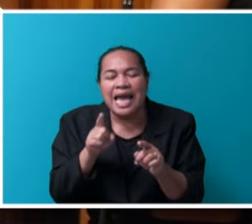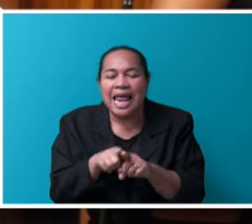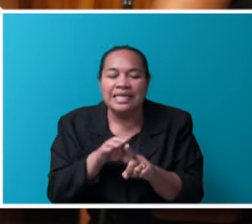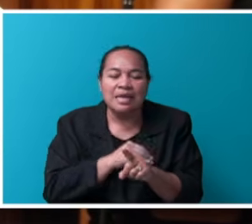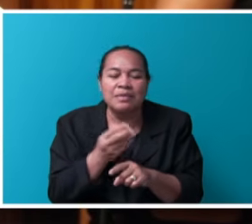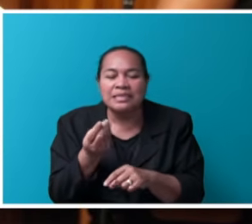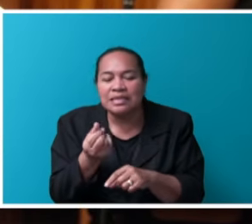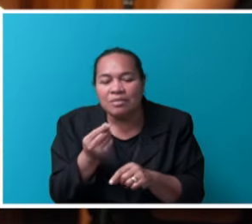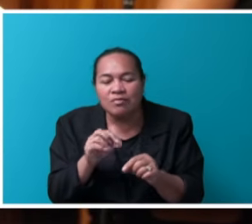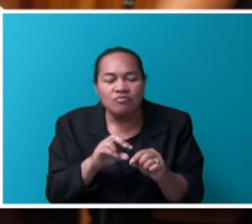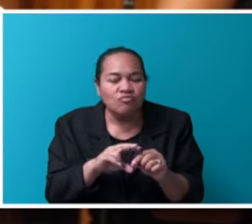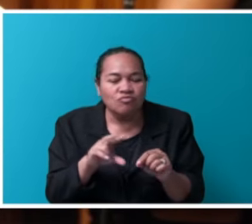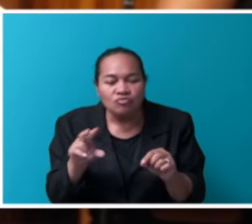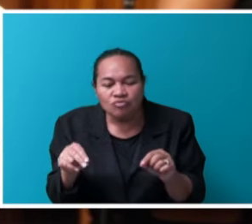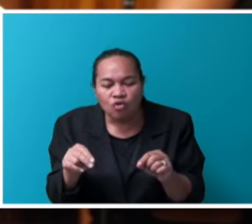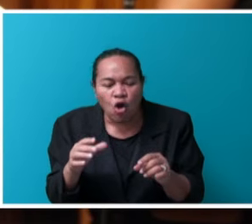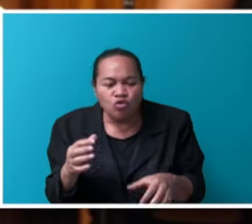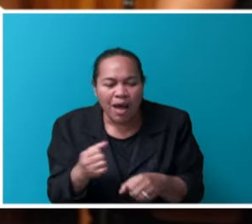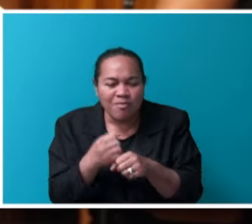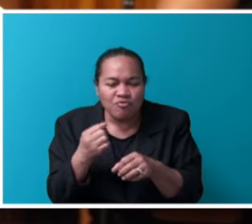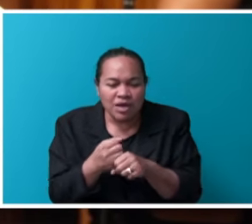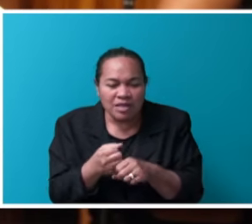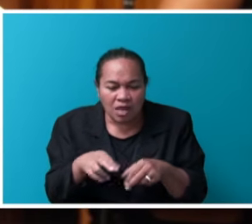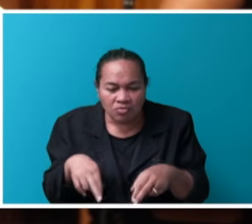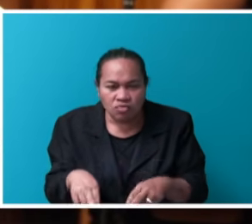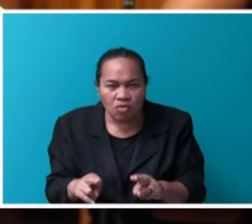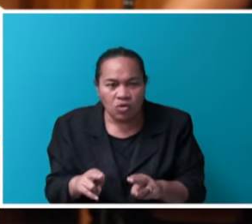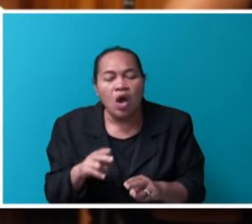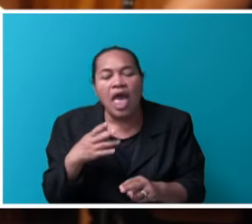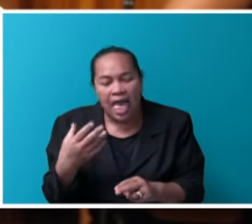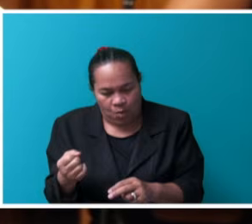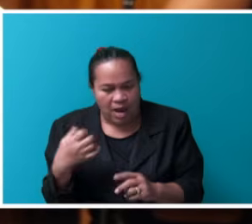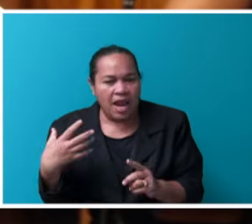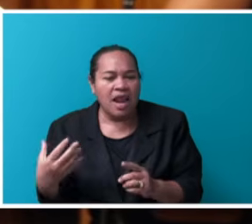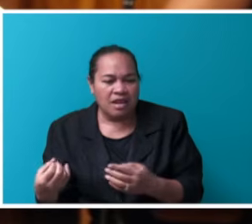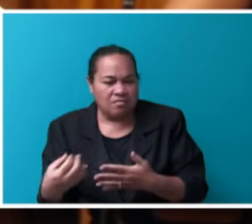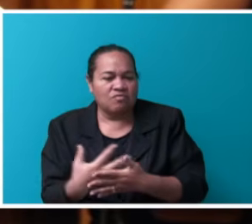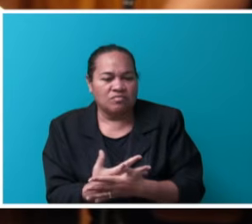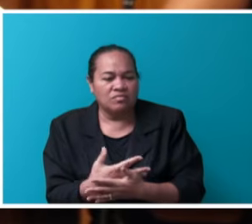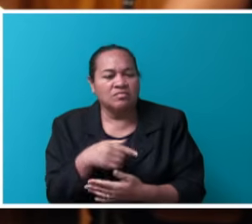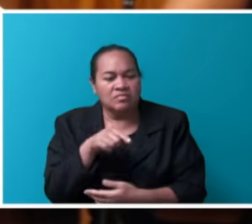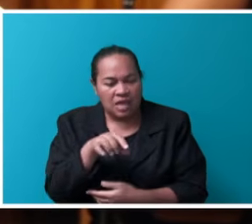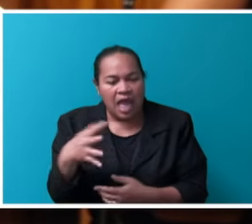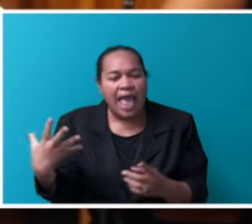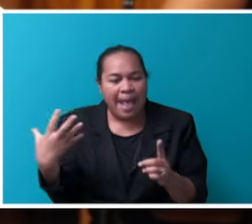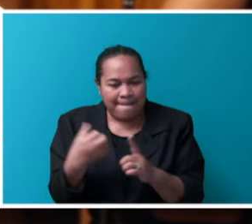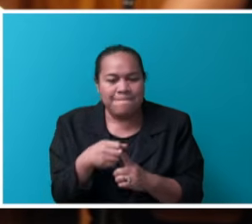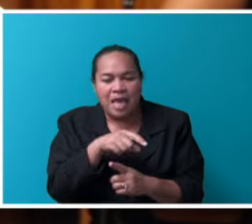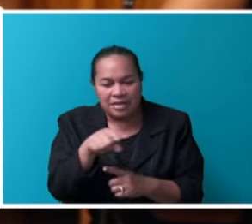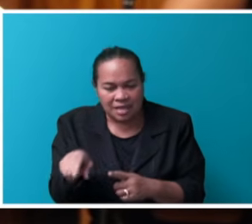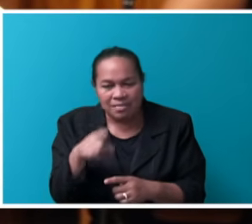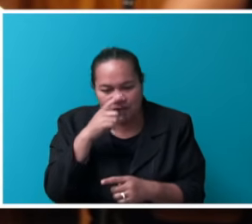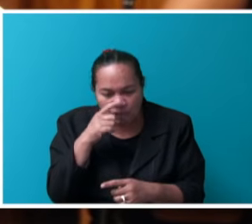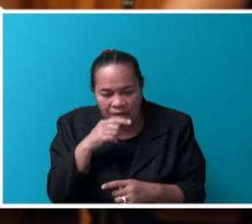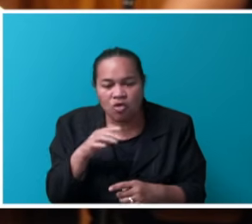or upgrading a local road, have an outsized impact on daily life, from helping children get to school safely to ensuring